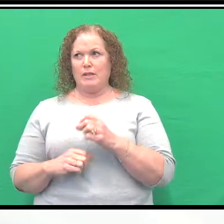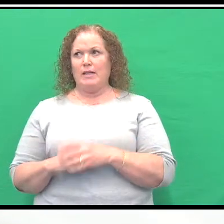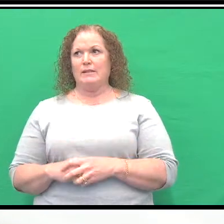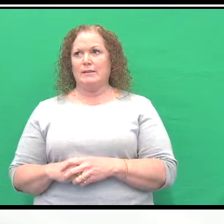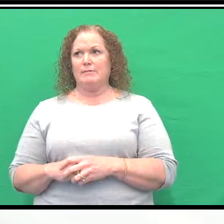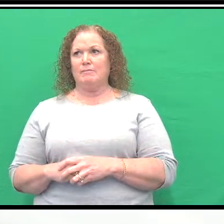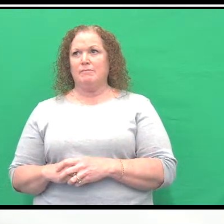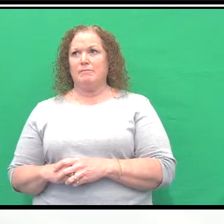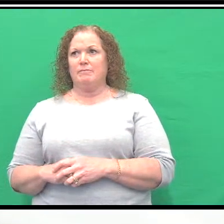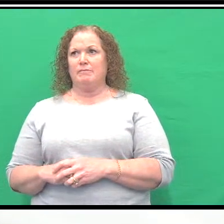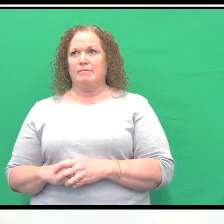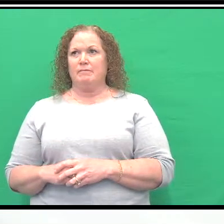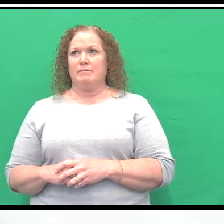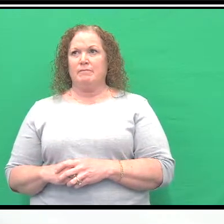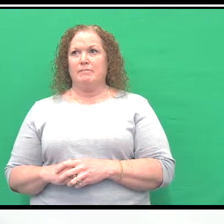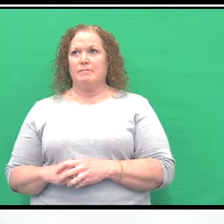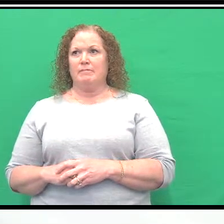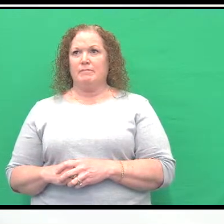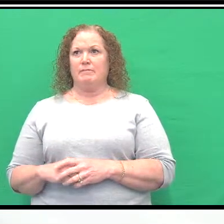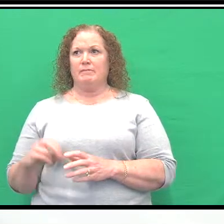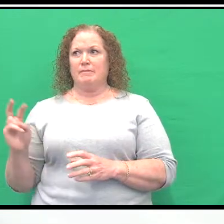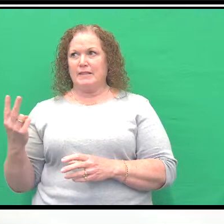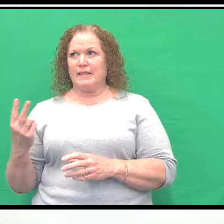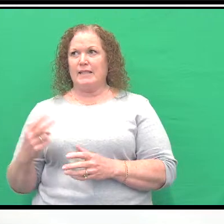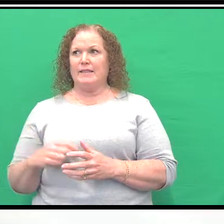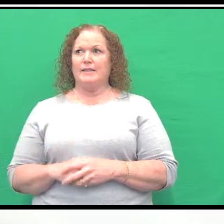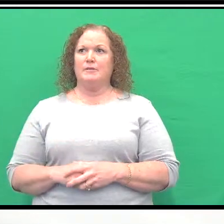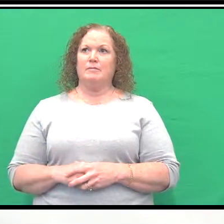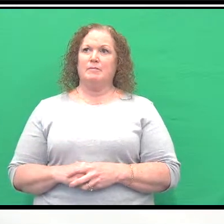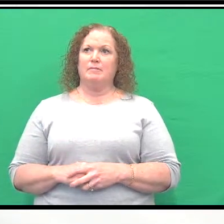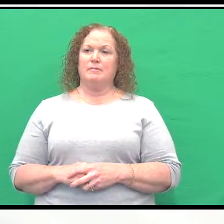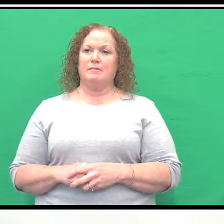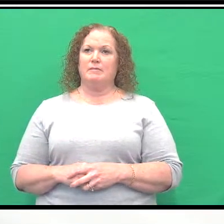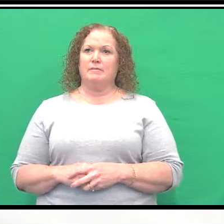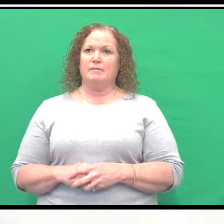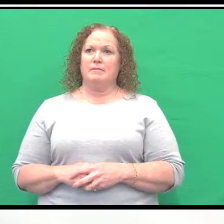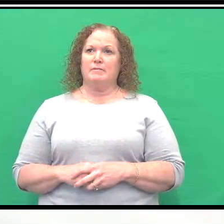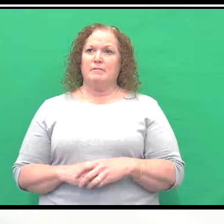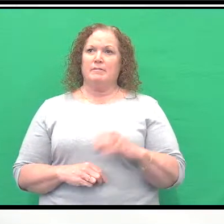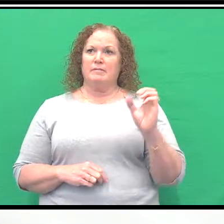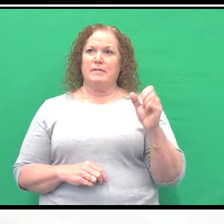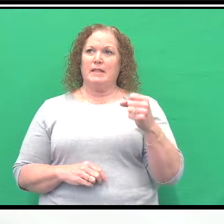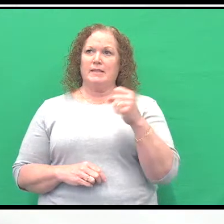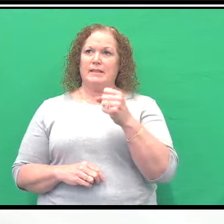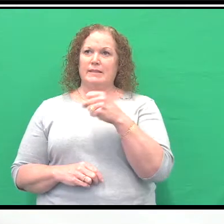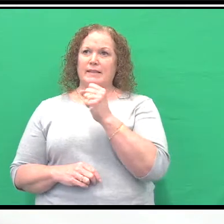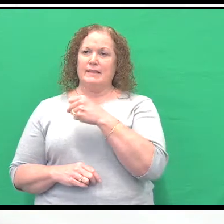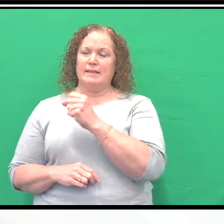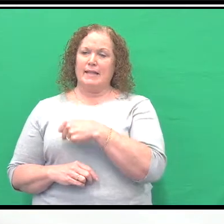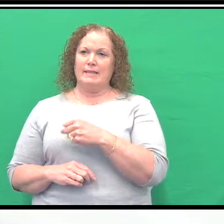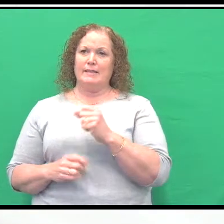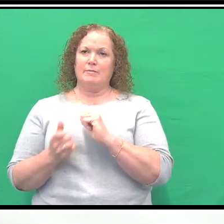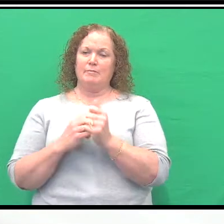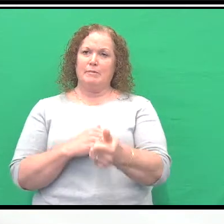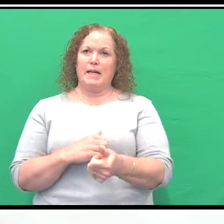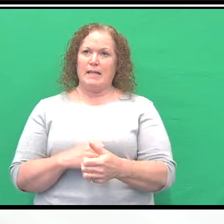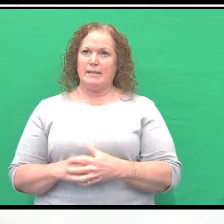second? Second. Motion and a second. All in favor? Aye. Aye. Motion passes. Thank